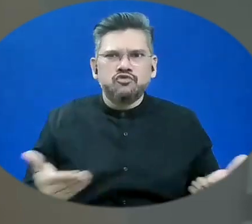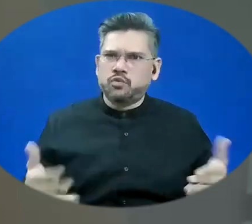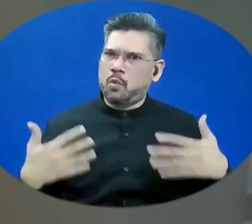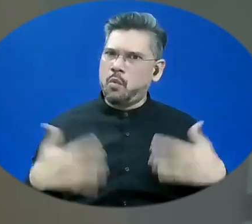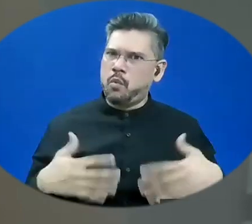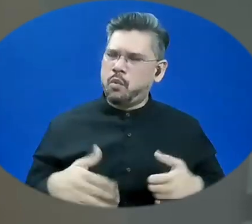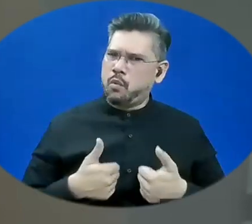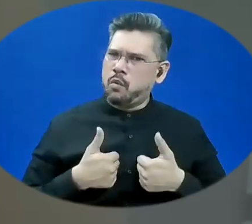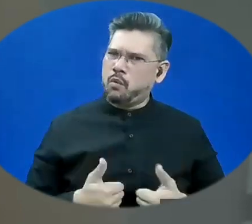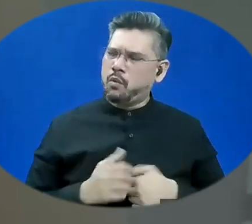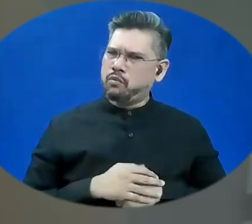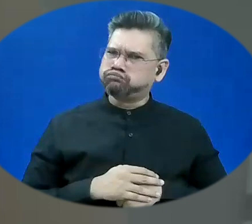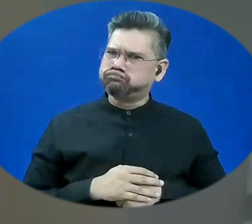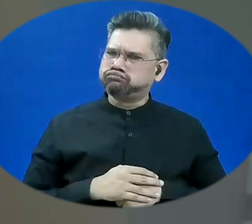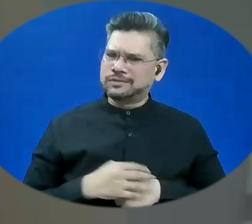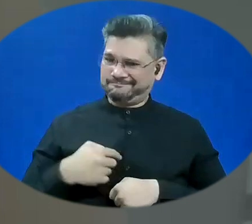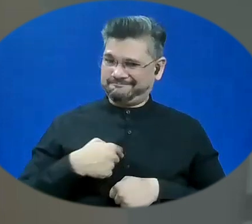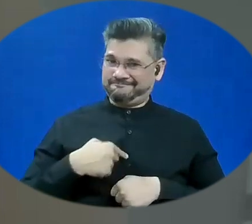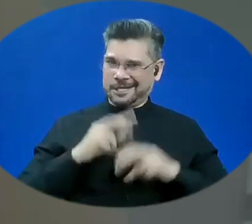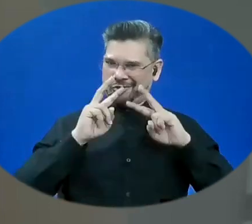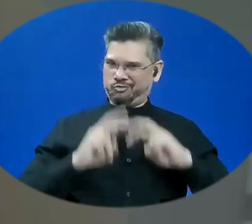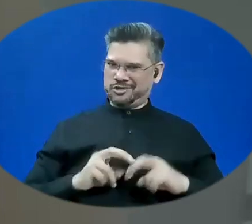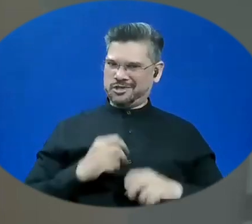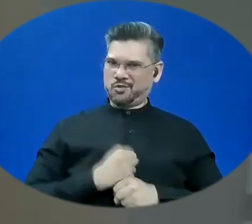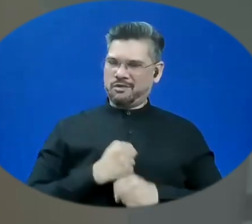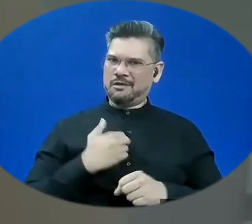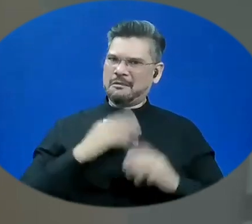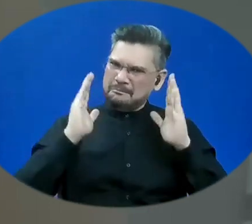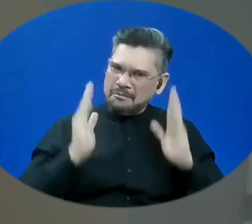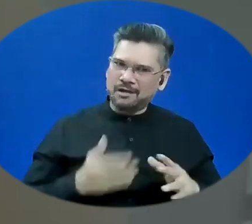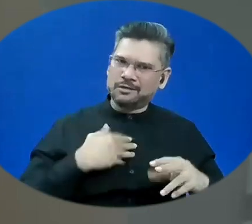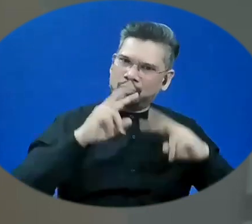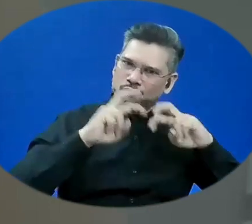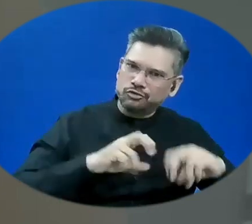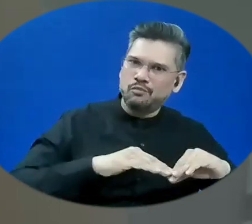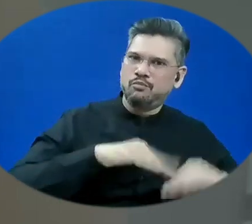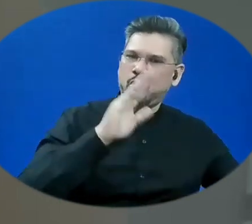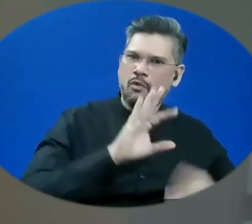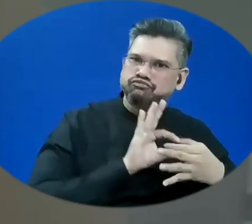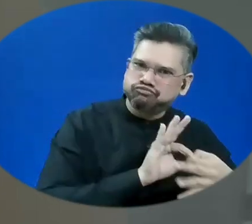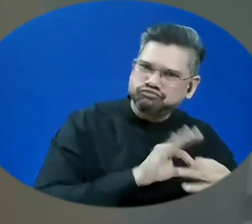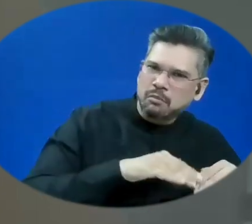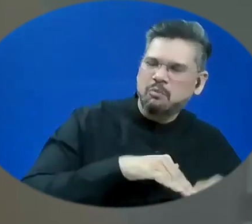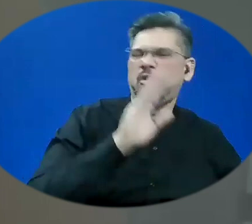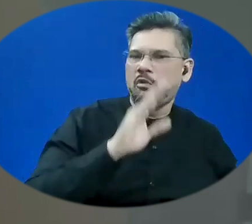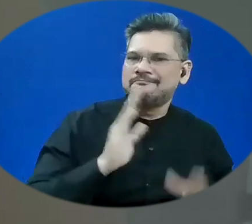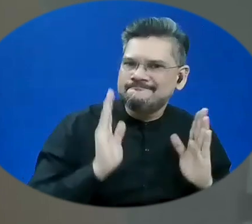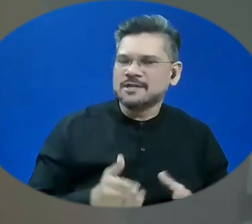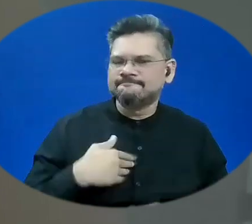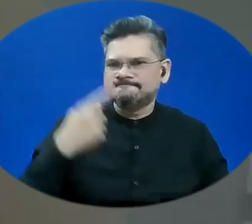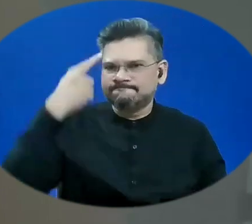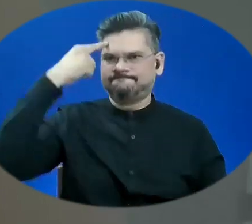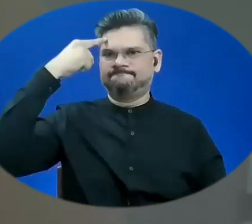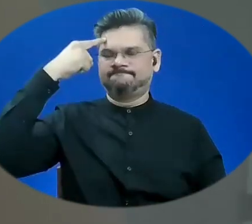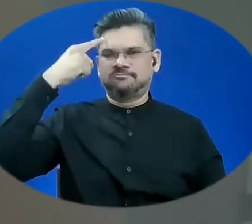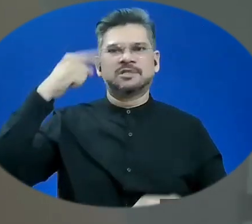researchers should not only study, but actually we should collaborate with. So I'm a great supporter of this initiative in general, and